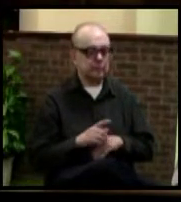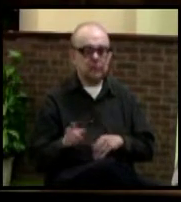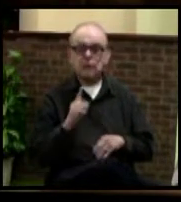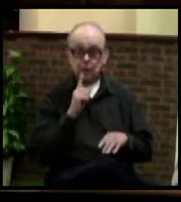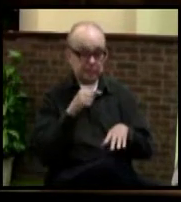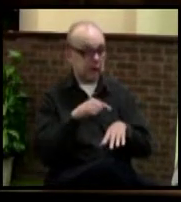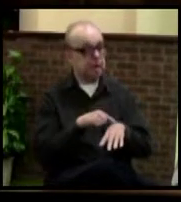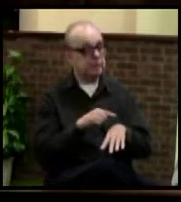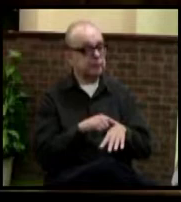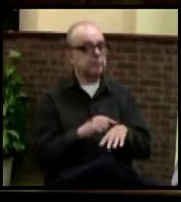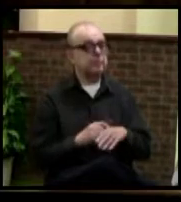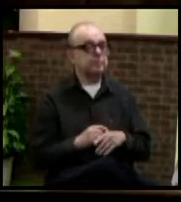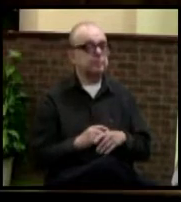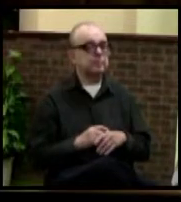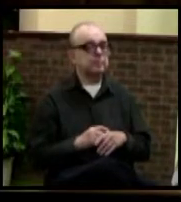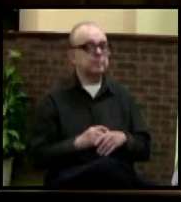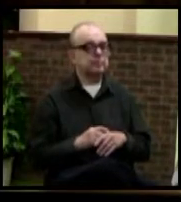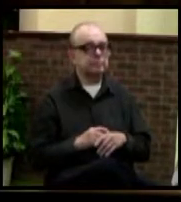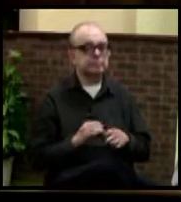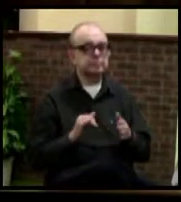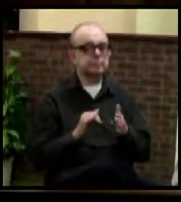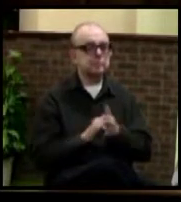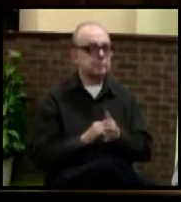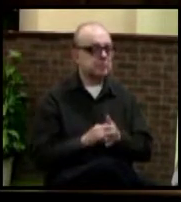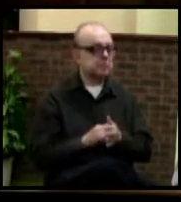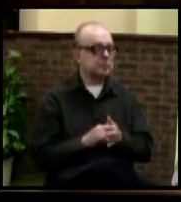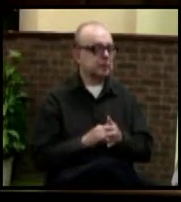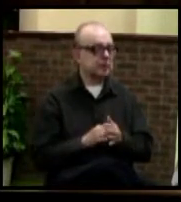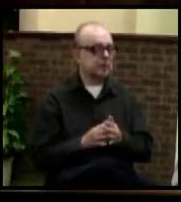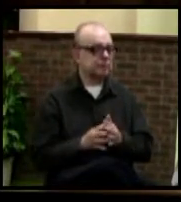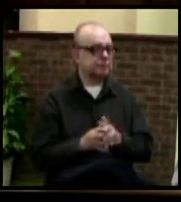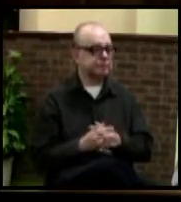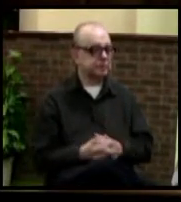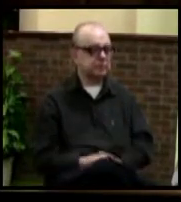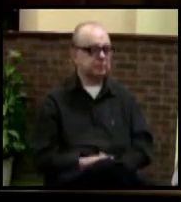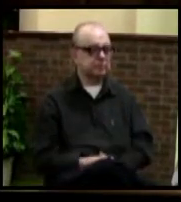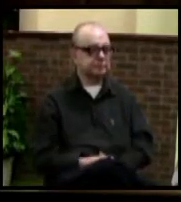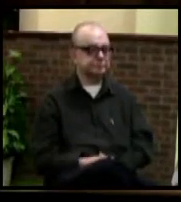Amen. There are times that, and